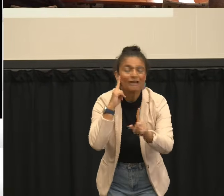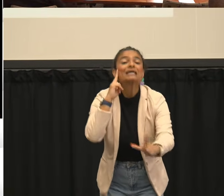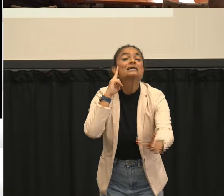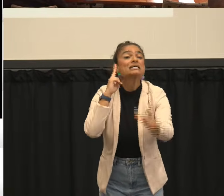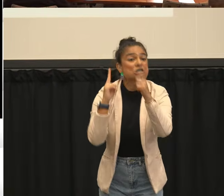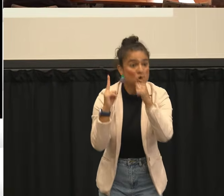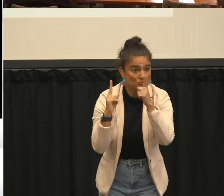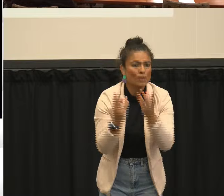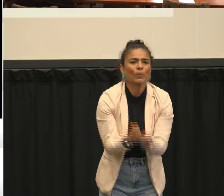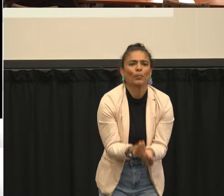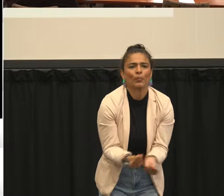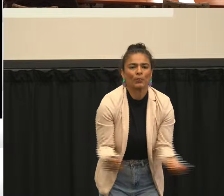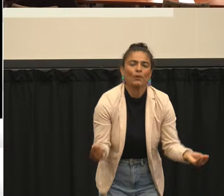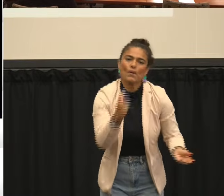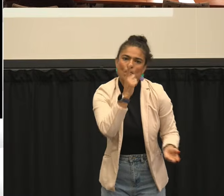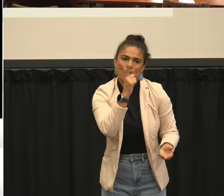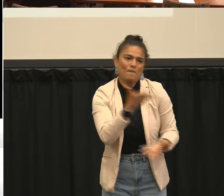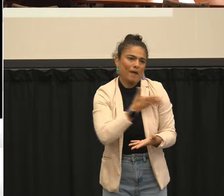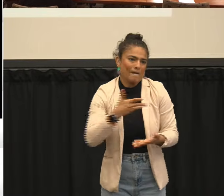are